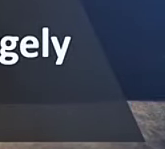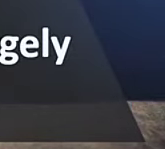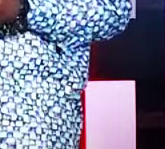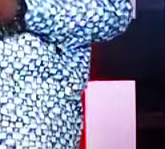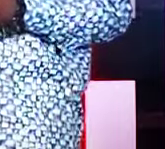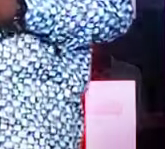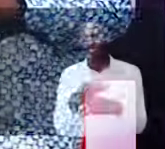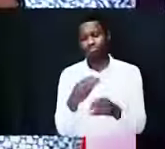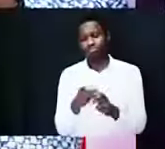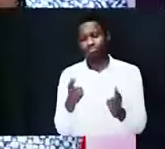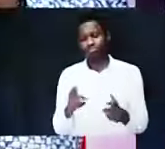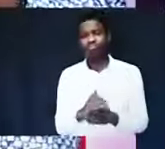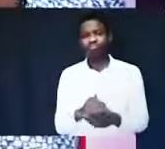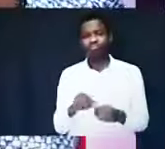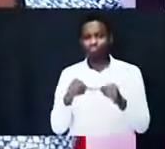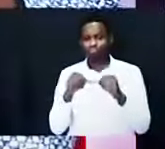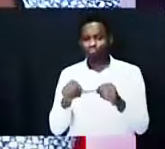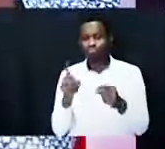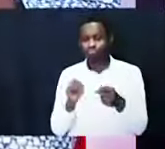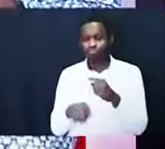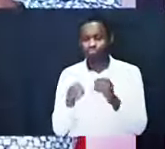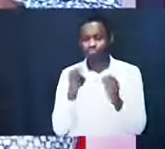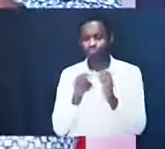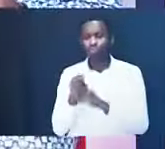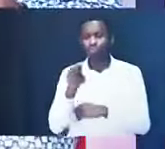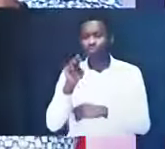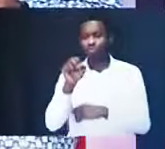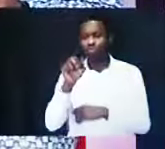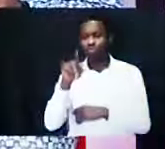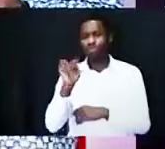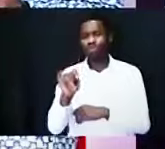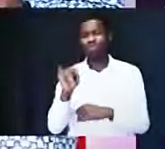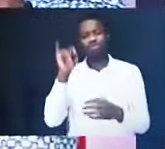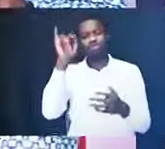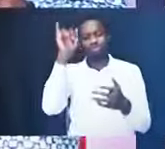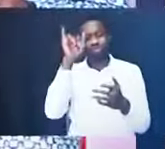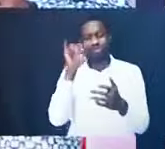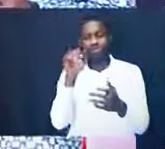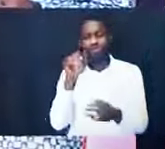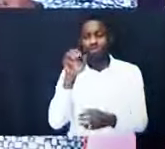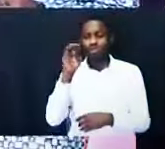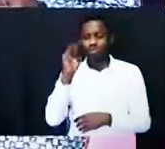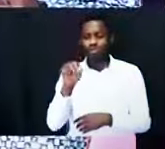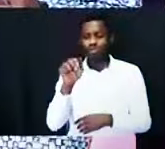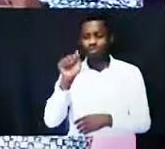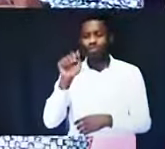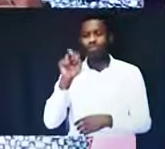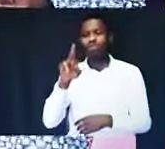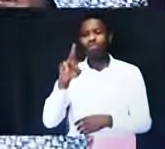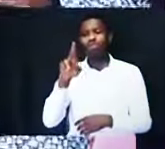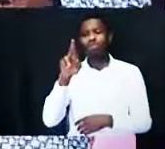Let's move on to Mark chapter 1. Now let's look at our Master